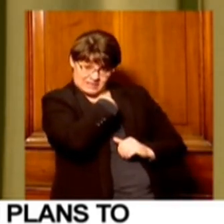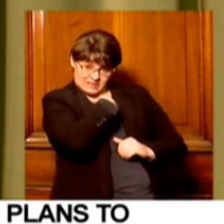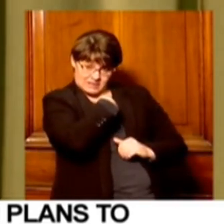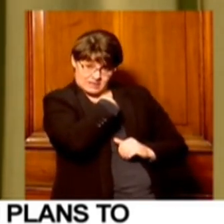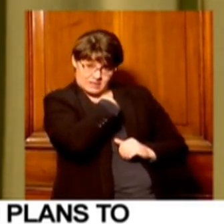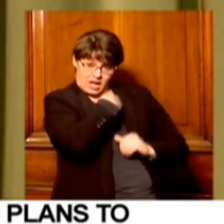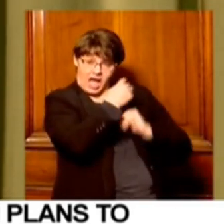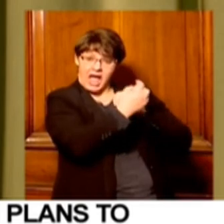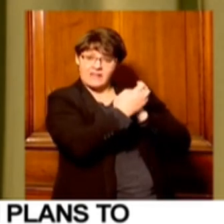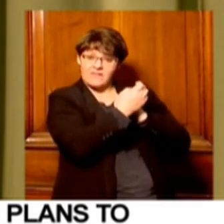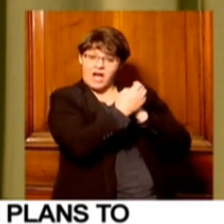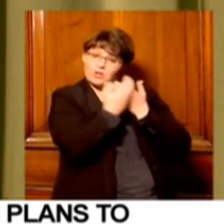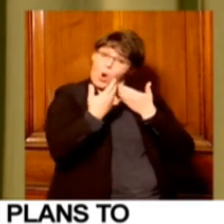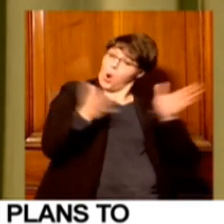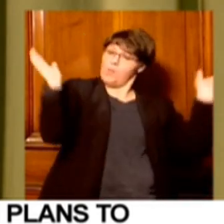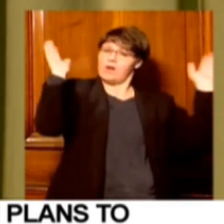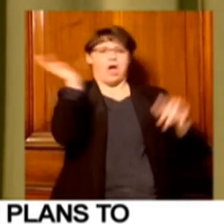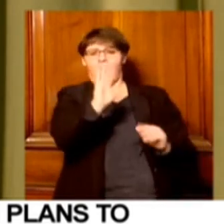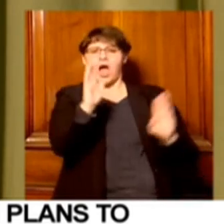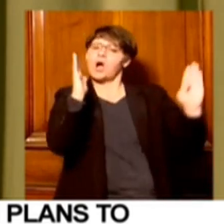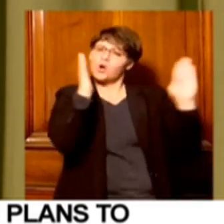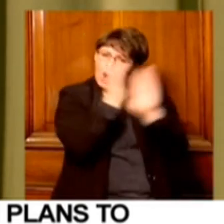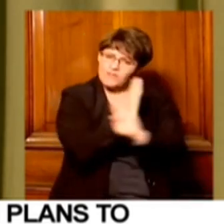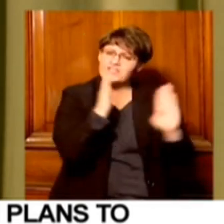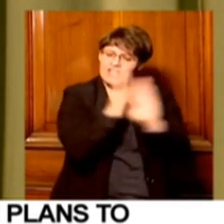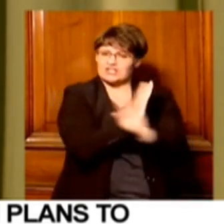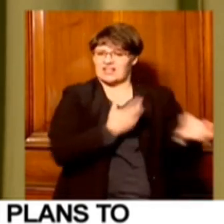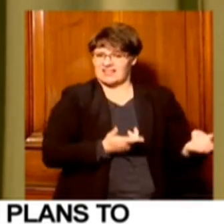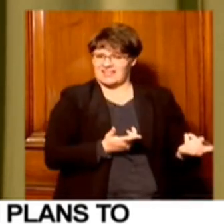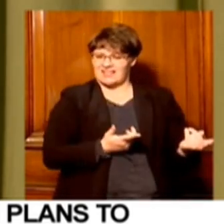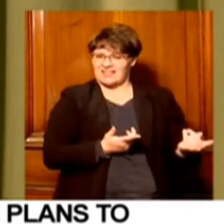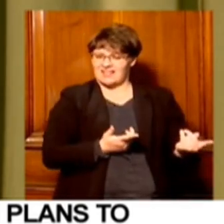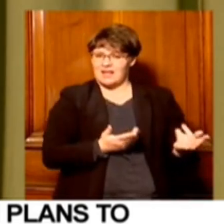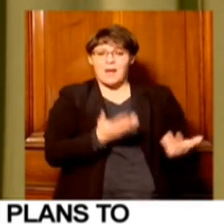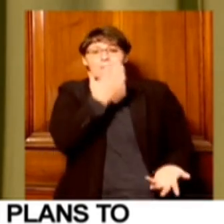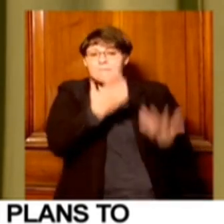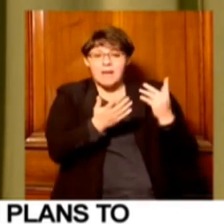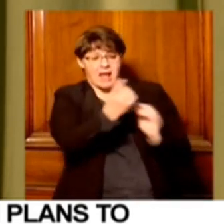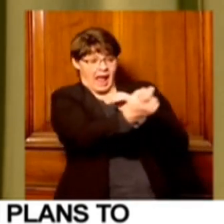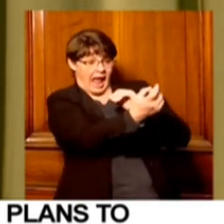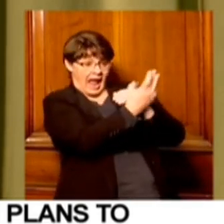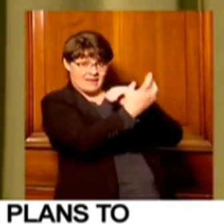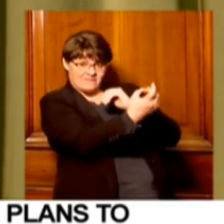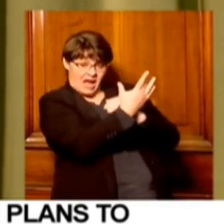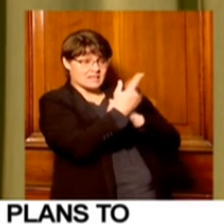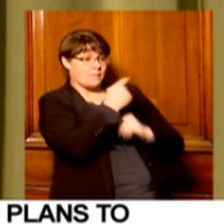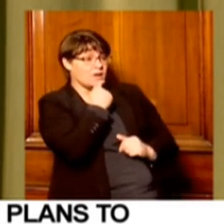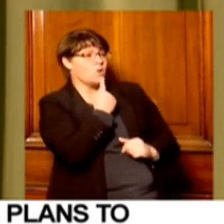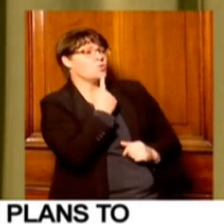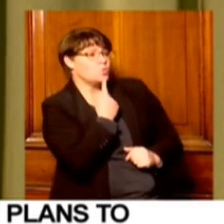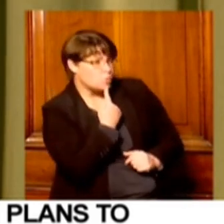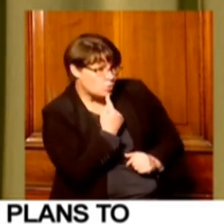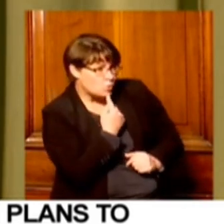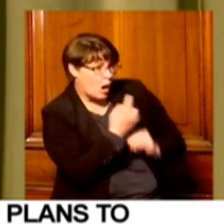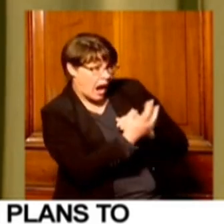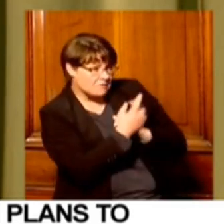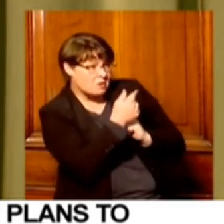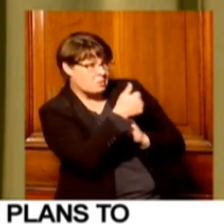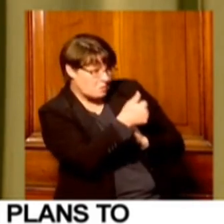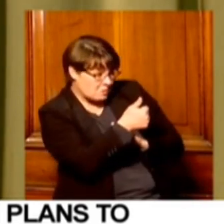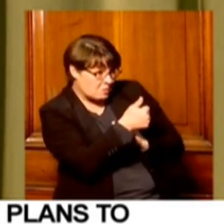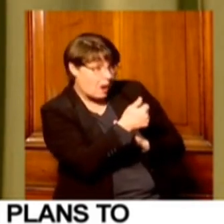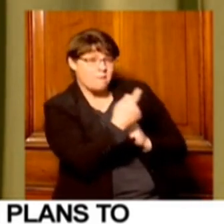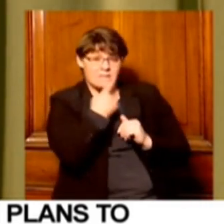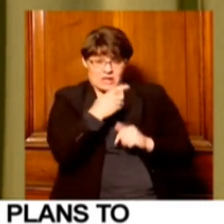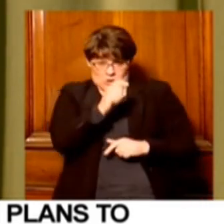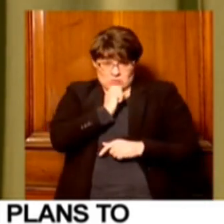confidentially. Now, their advice might not be implemented as it came, because whatever advice that comes